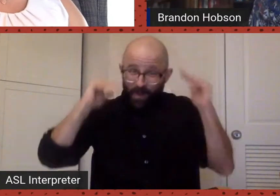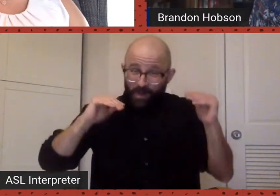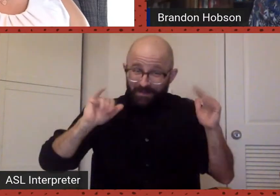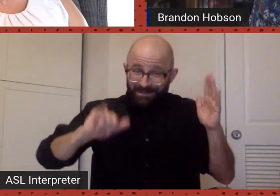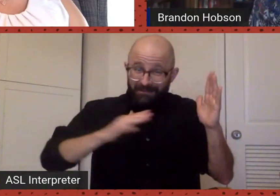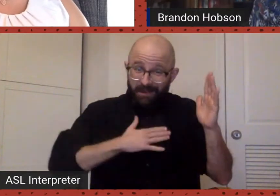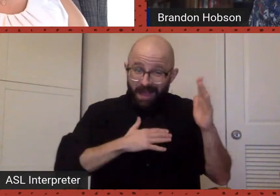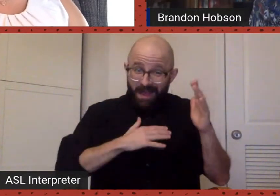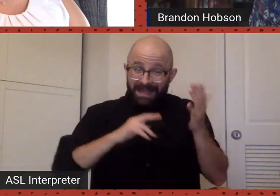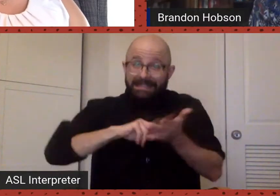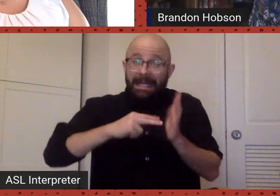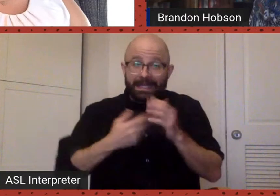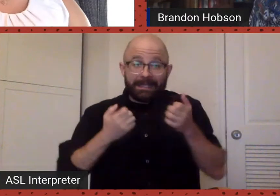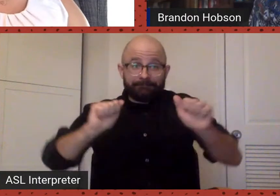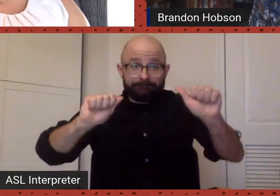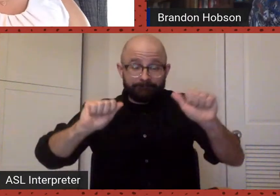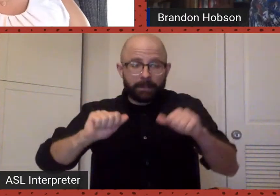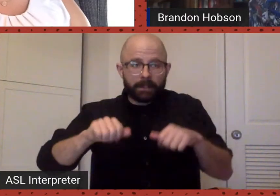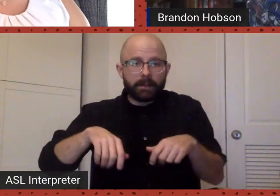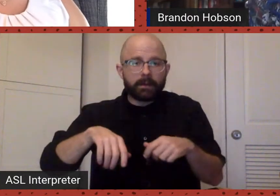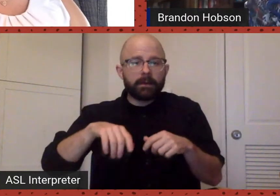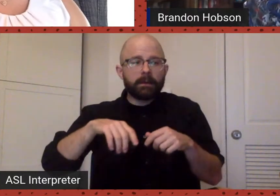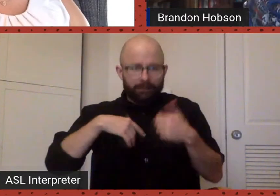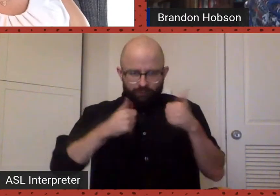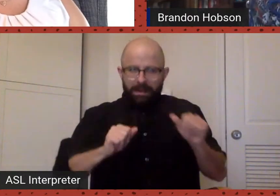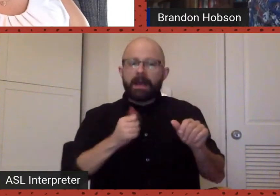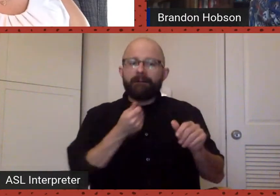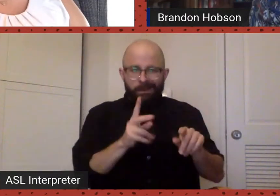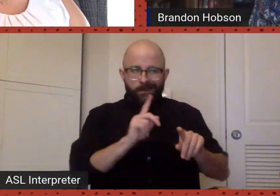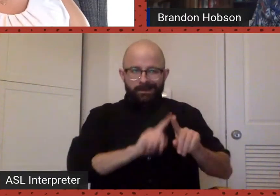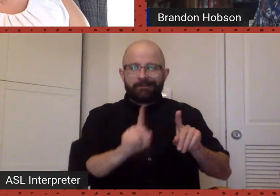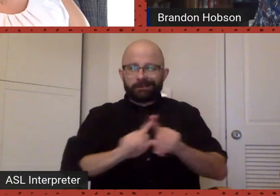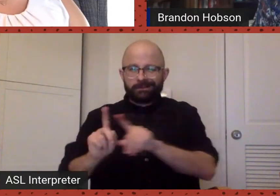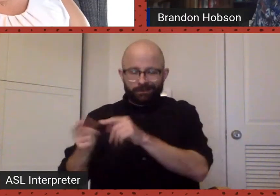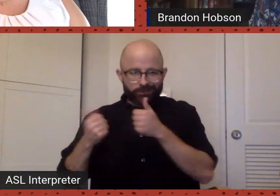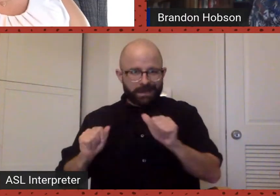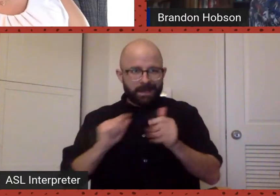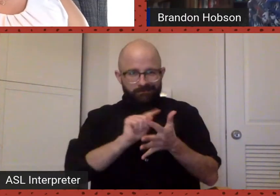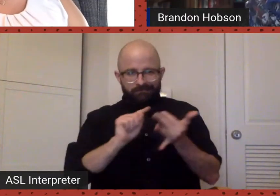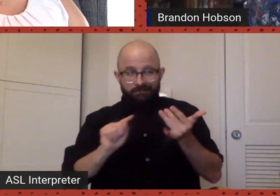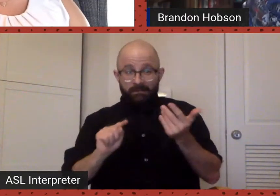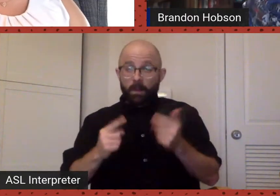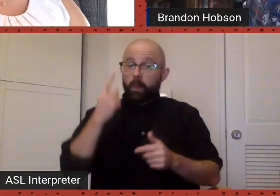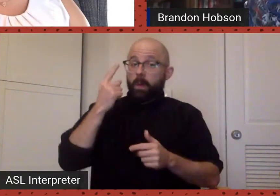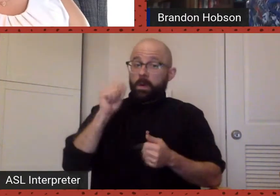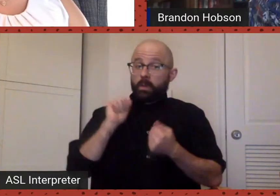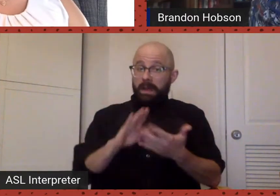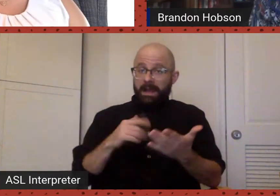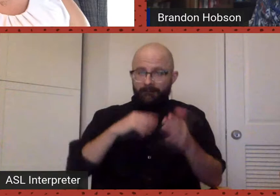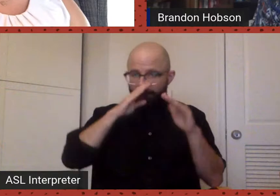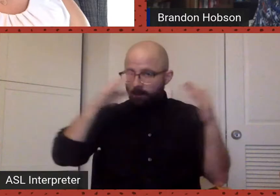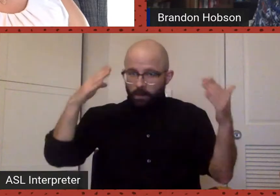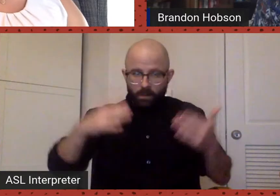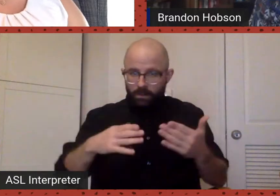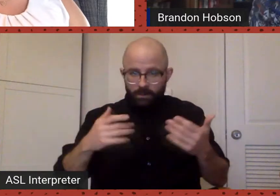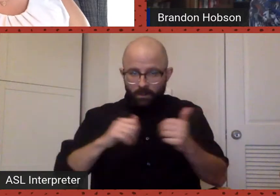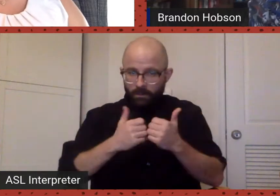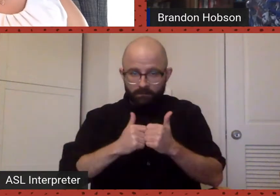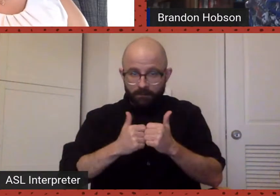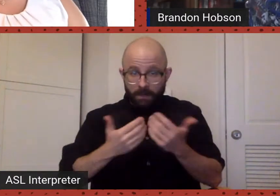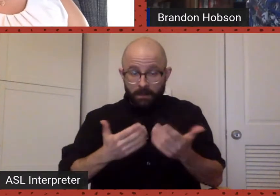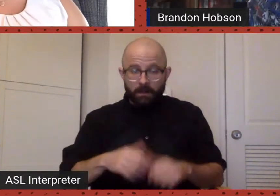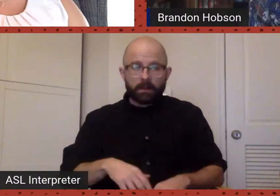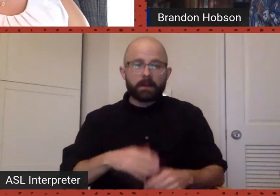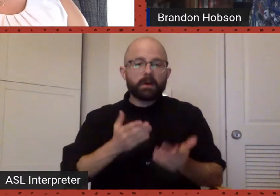And I tried to do that through a few different ways. But one of the ways that I focus on is through